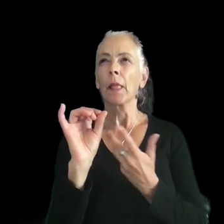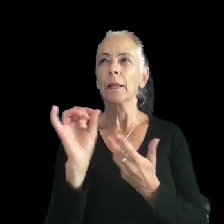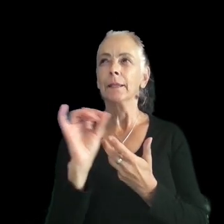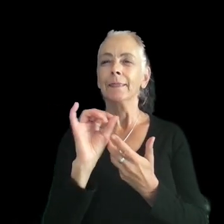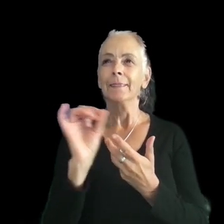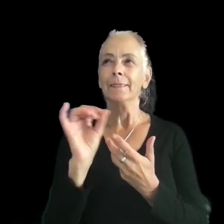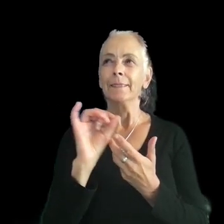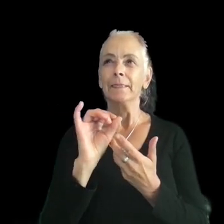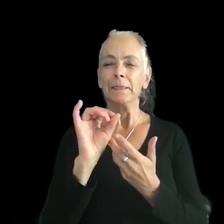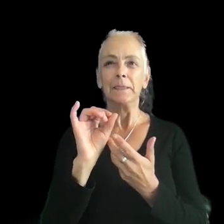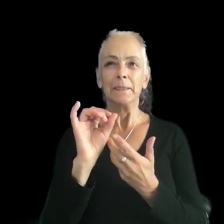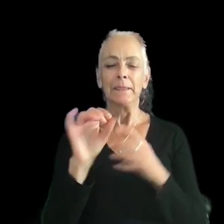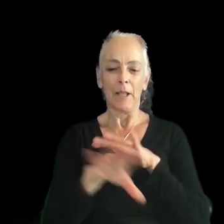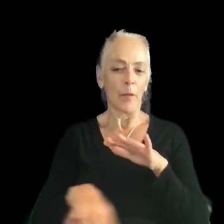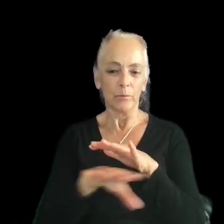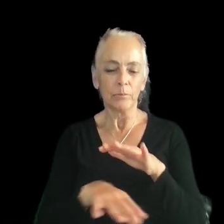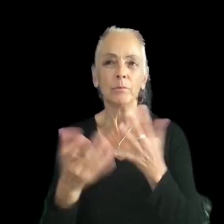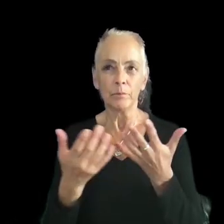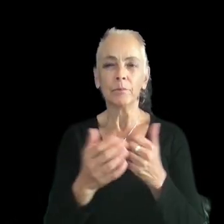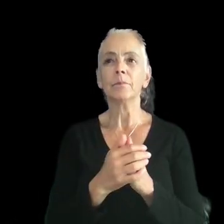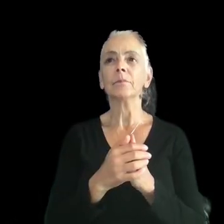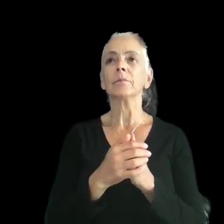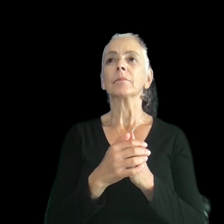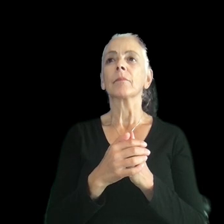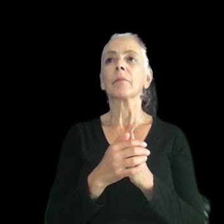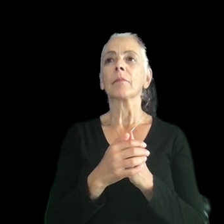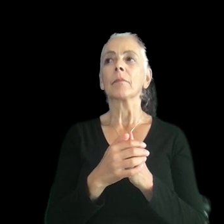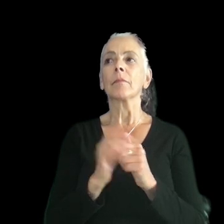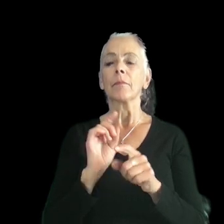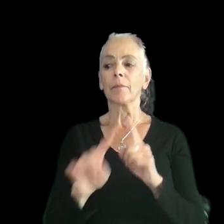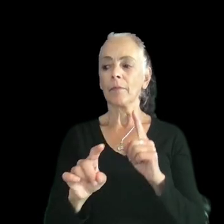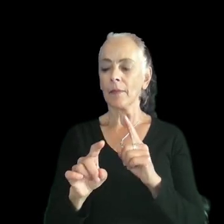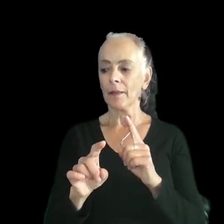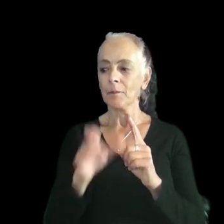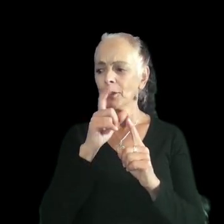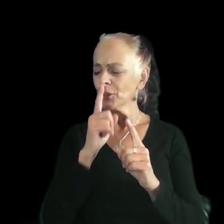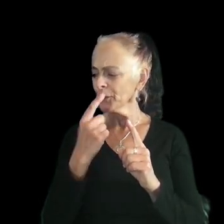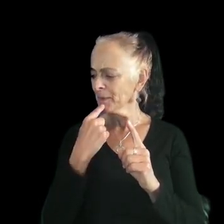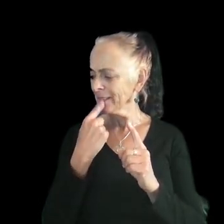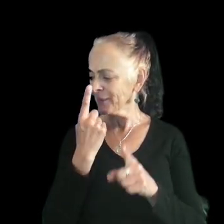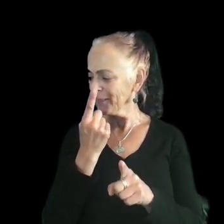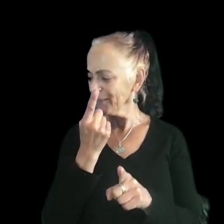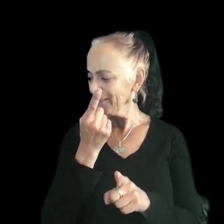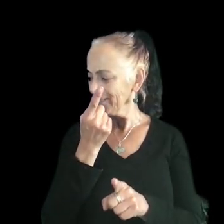same sound but uh i don't know if it's i'm saying this correctly but they kind of